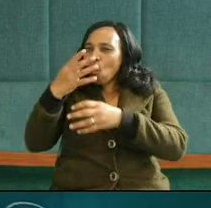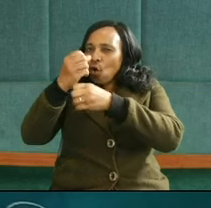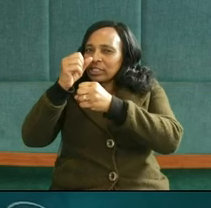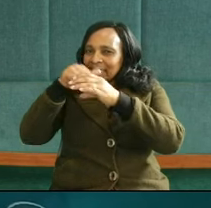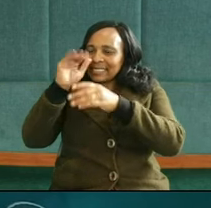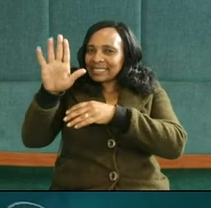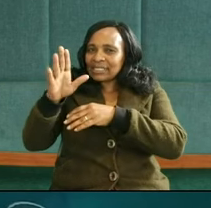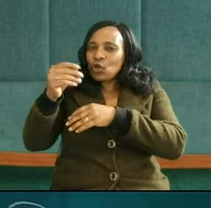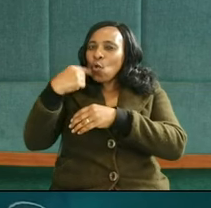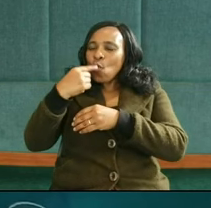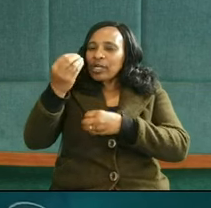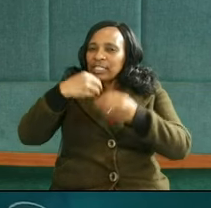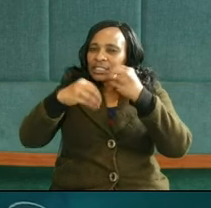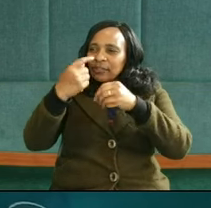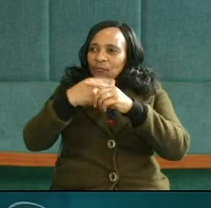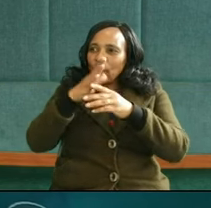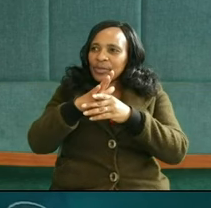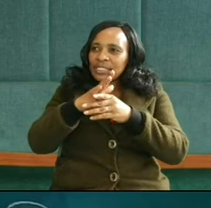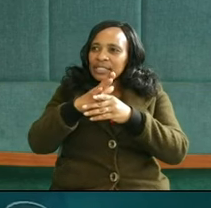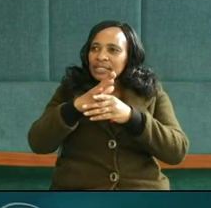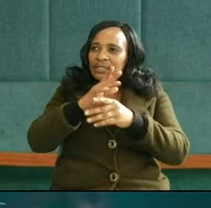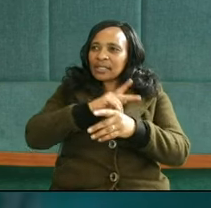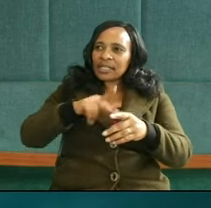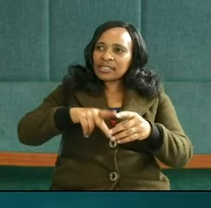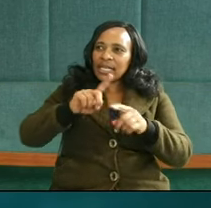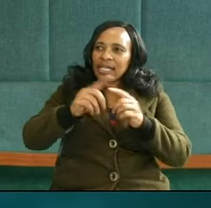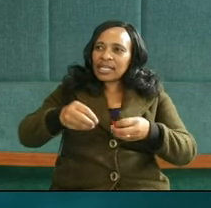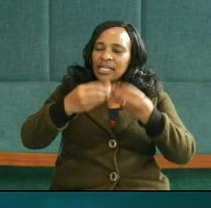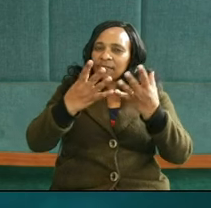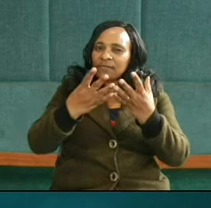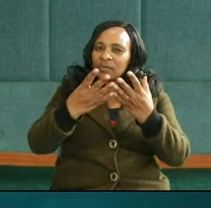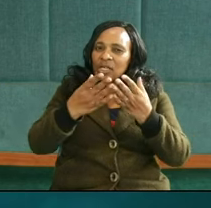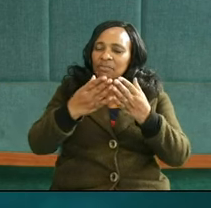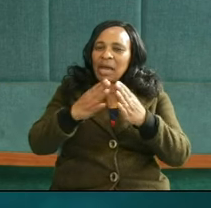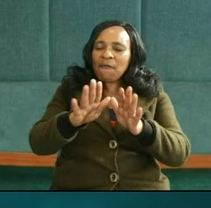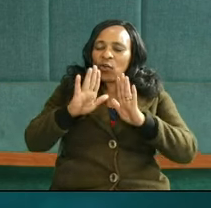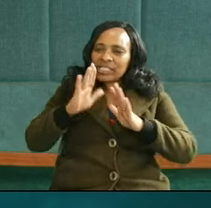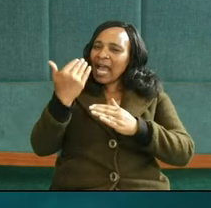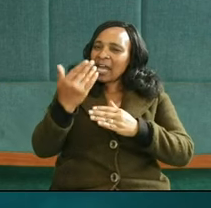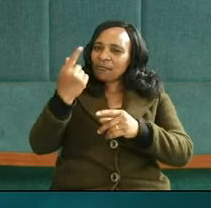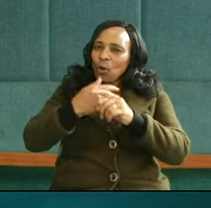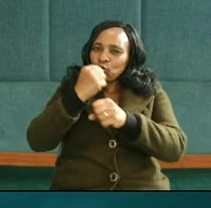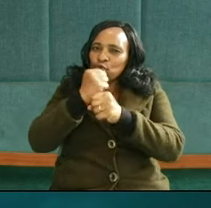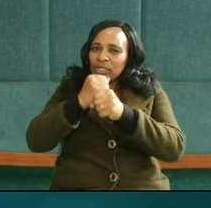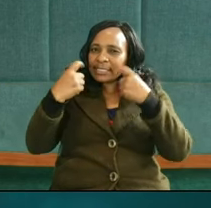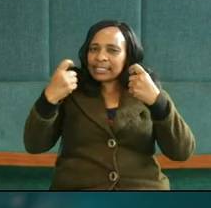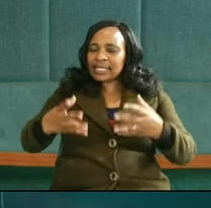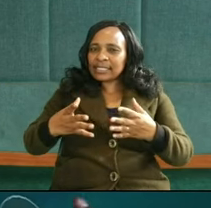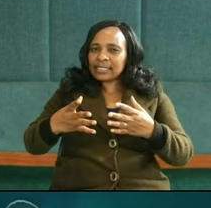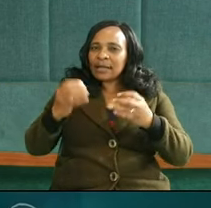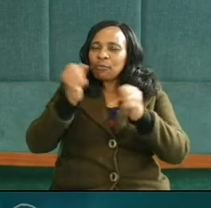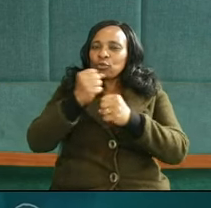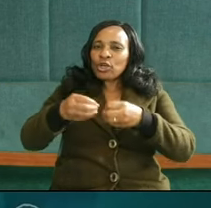from defiling the Sabbath and keeps his hand from doing any evil. Do not let the son of a foreigner who